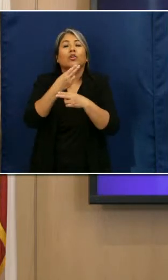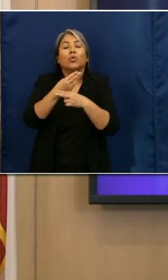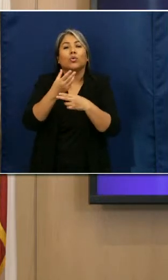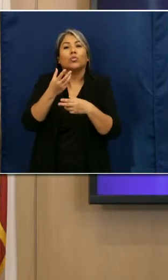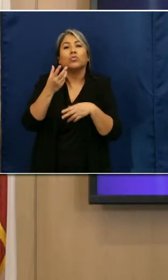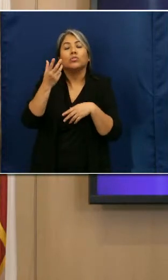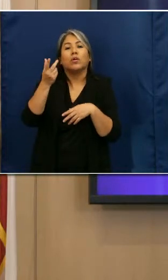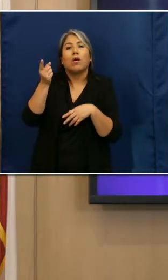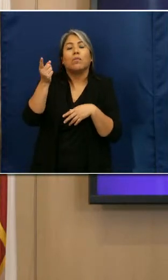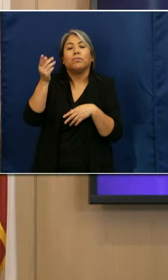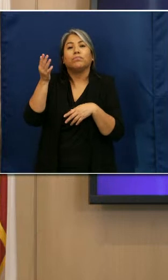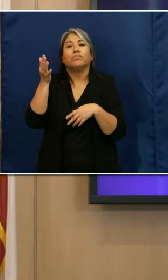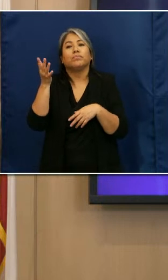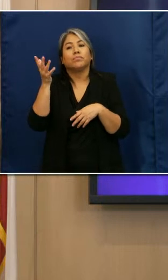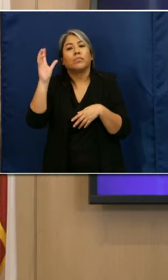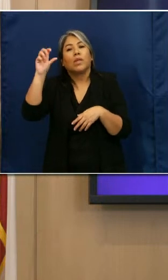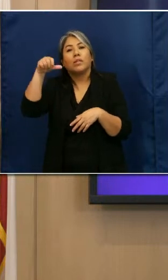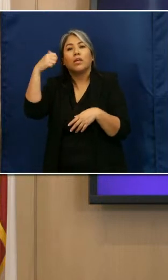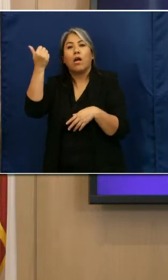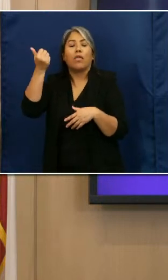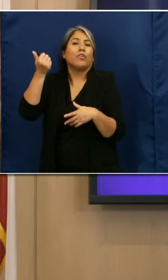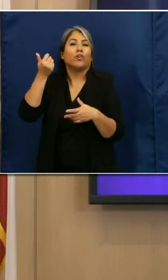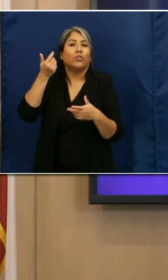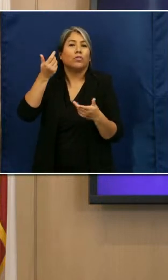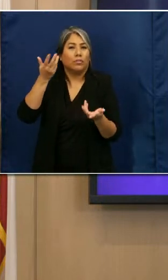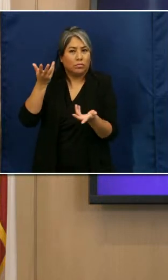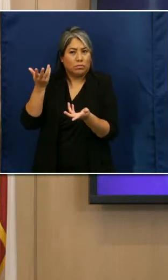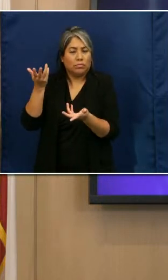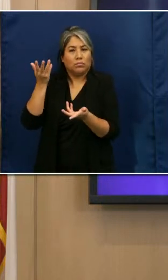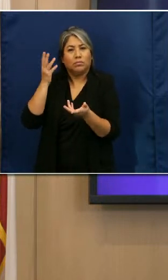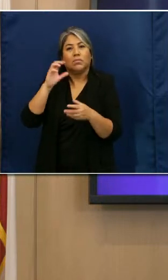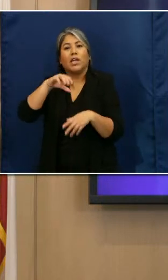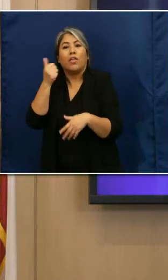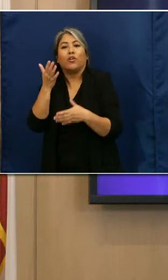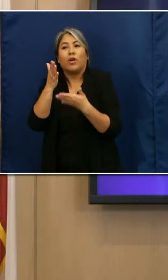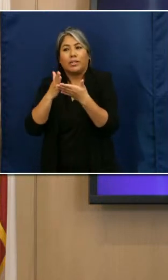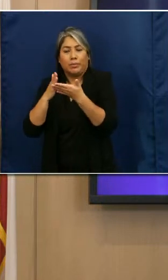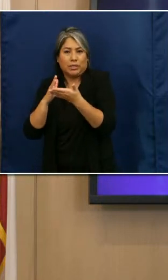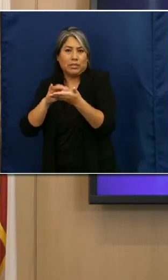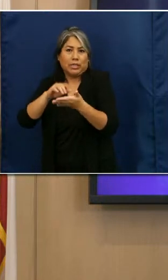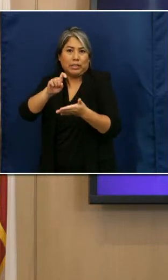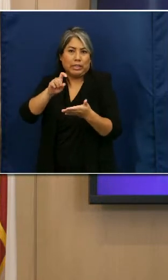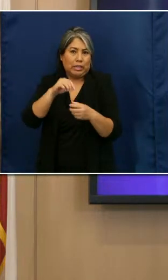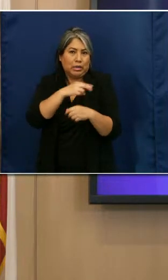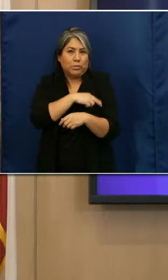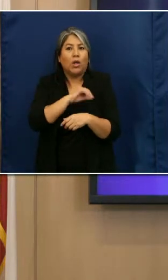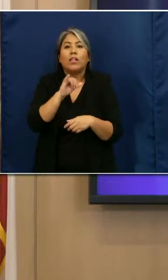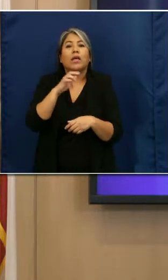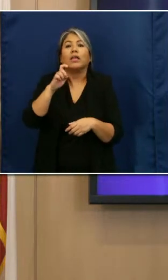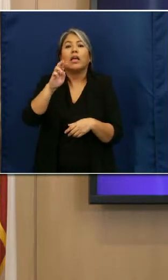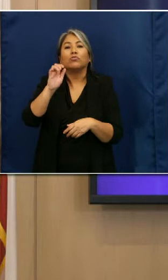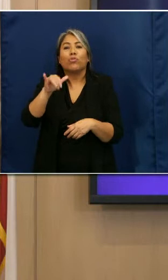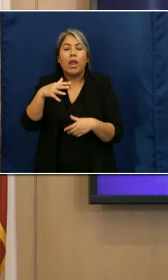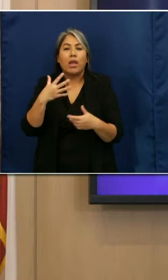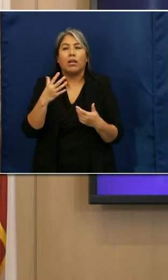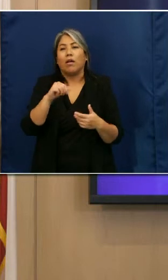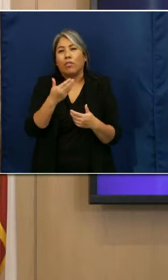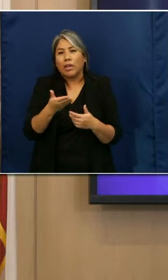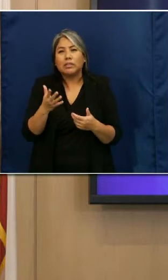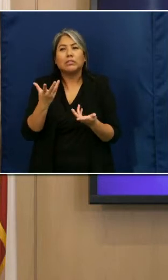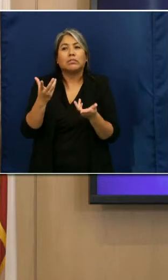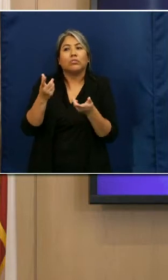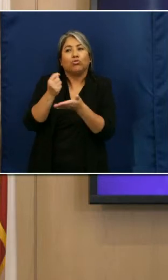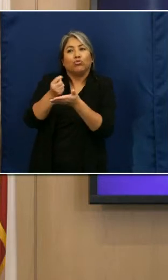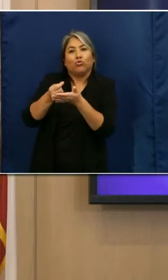the other facility, the other aspects that is needed in a hospital, like X-ray and other things to treat